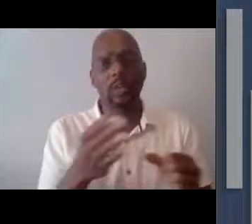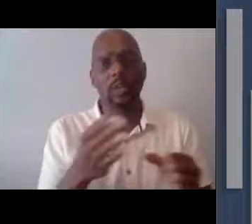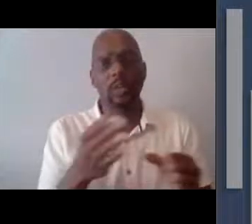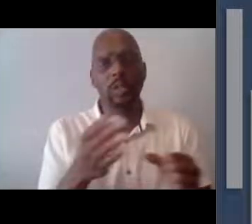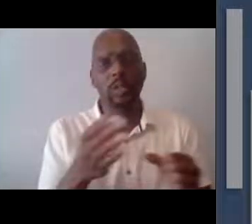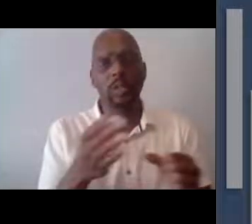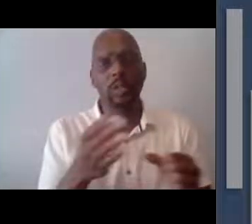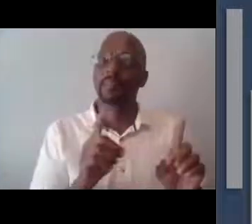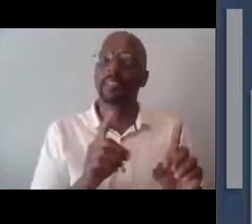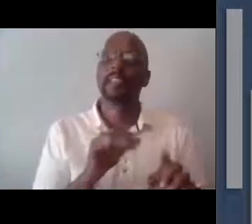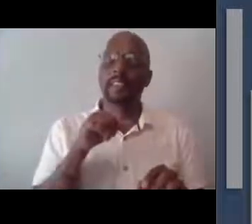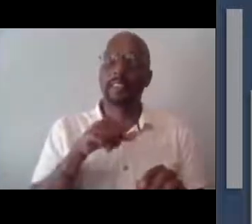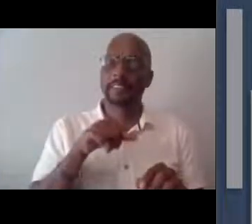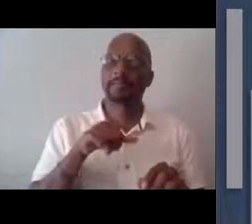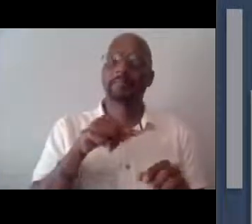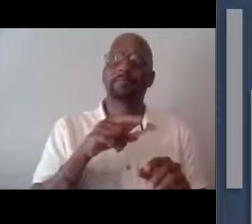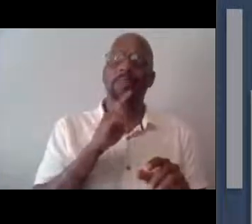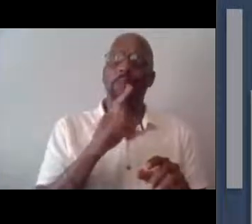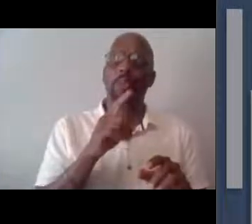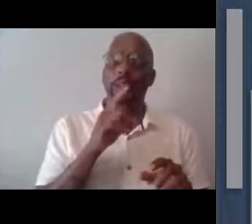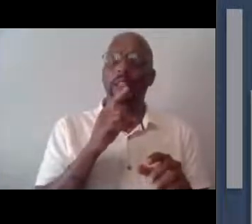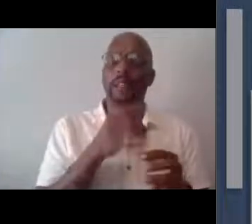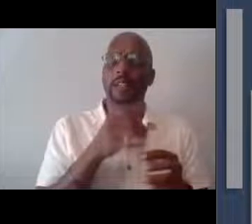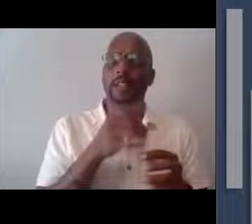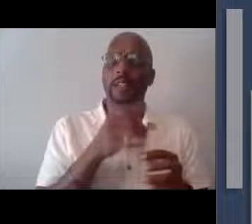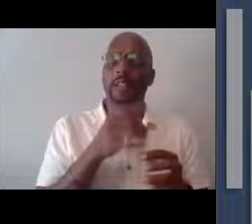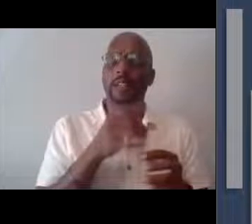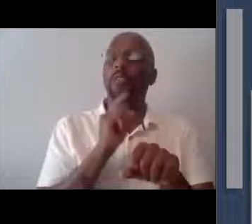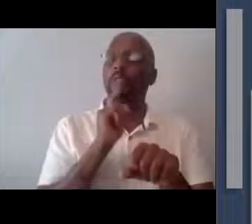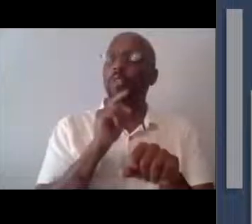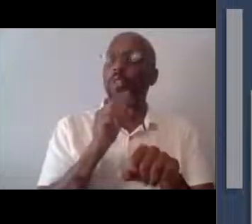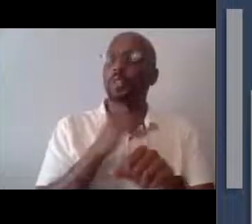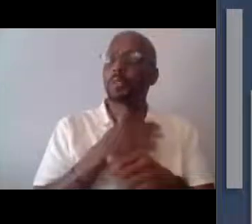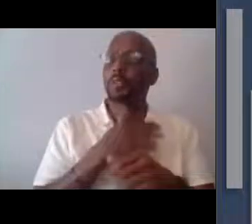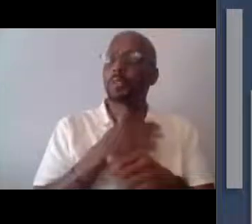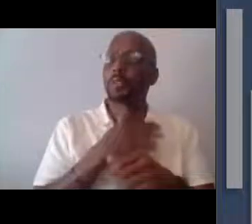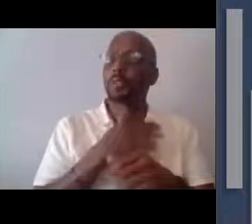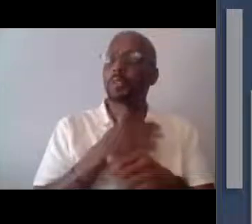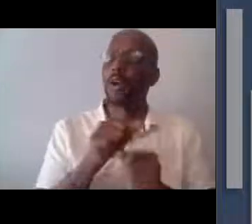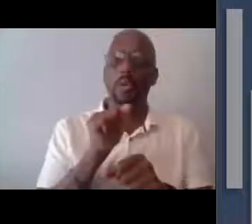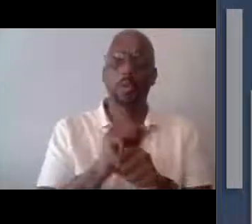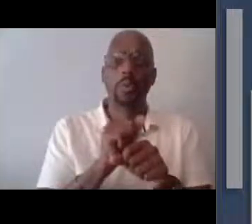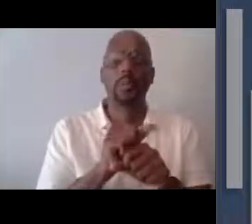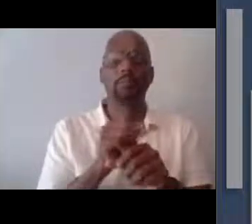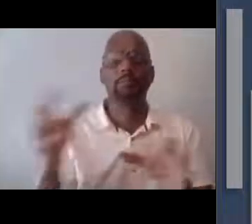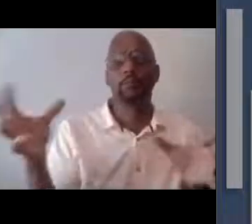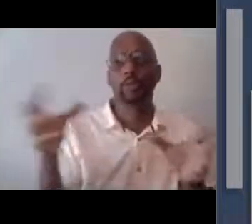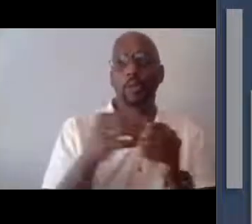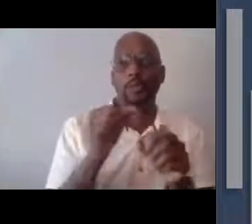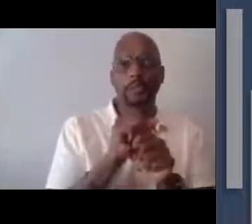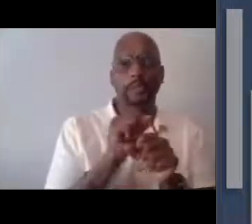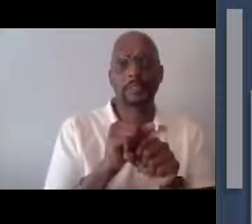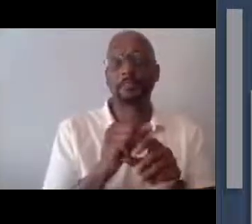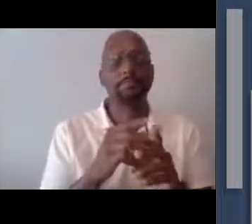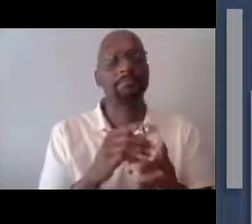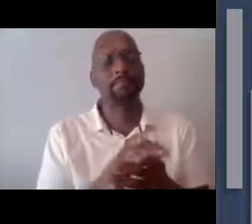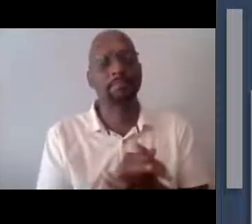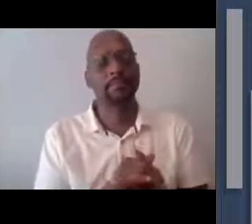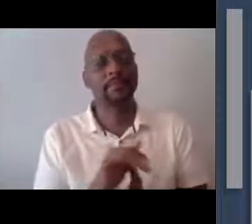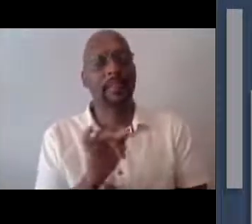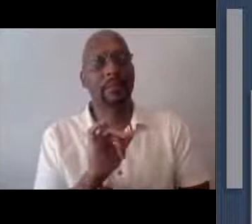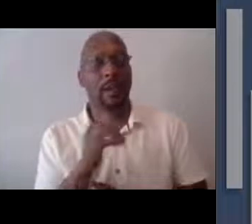really meaningful work, and I appreciate all your work in putting these together. I, like my colleagues, look